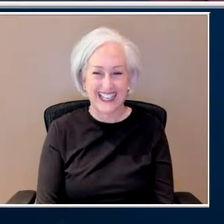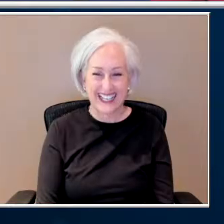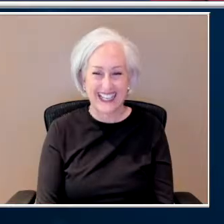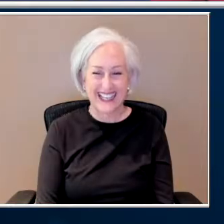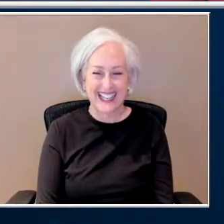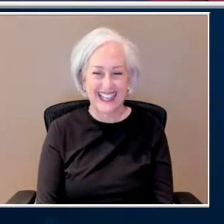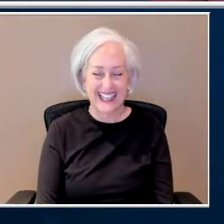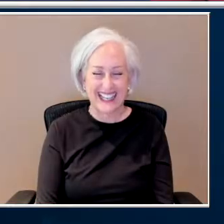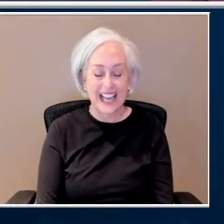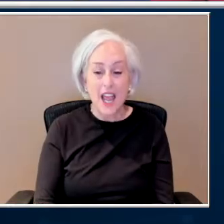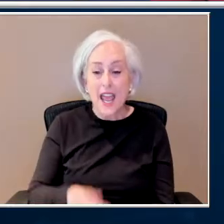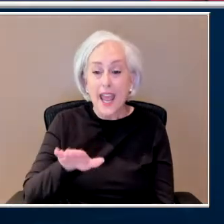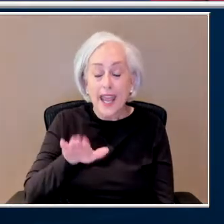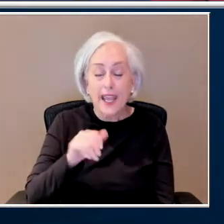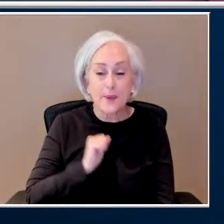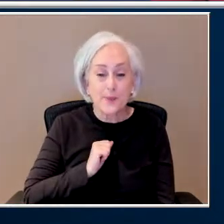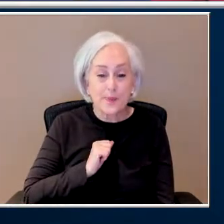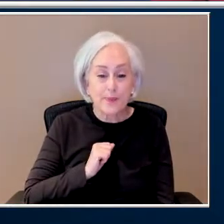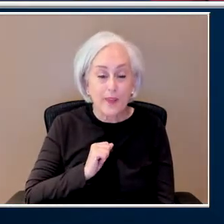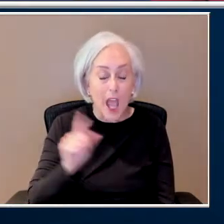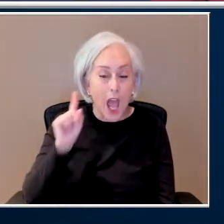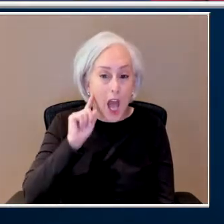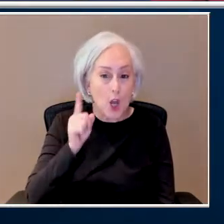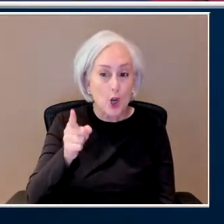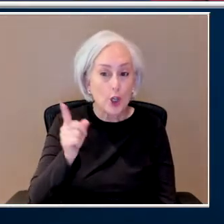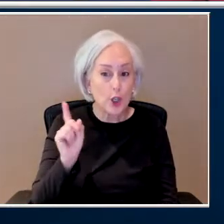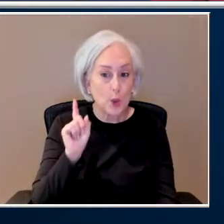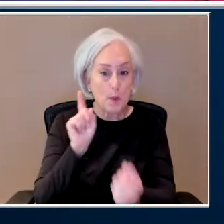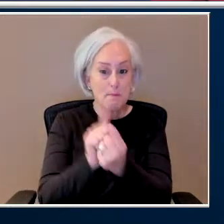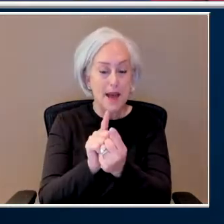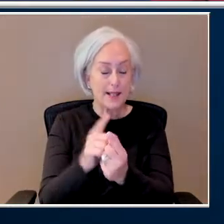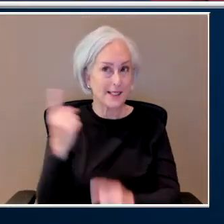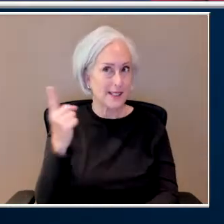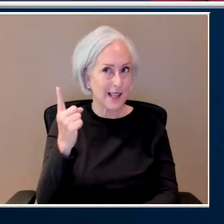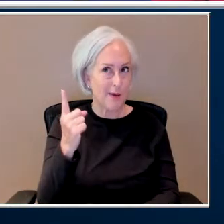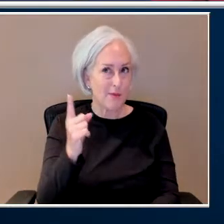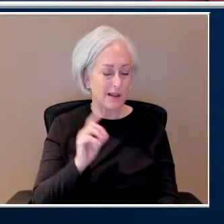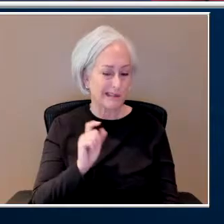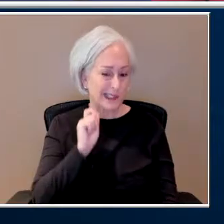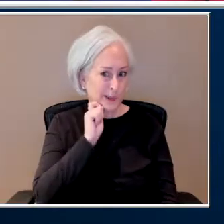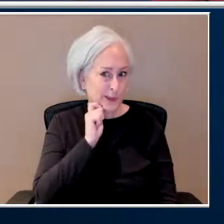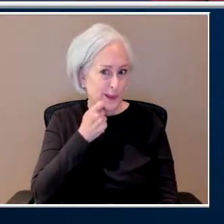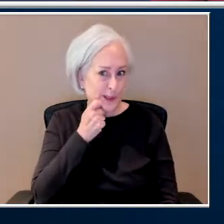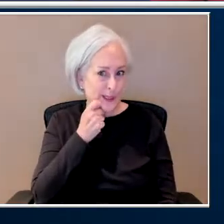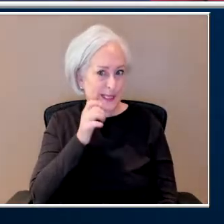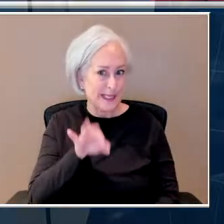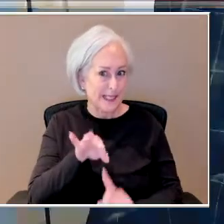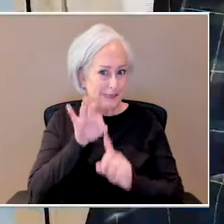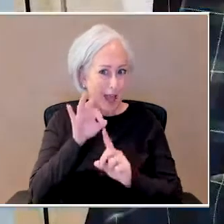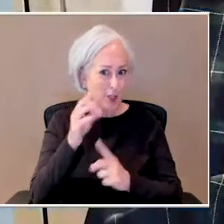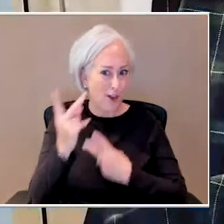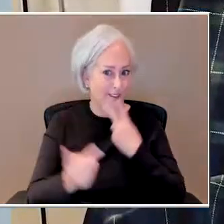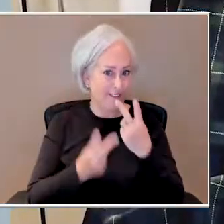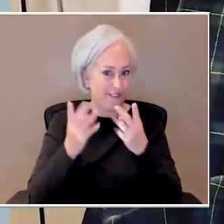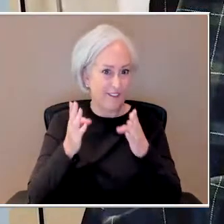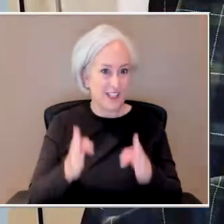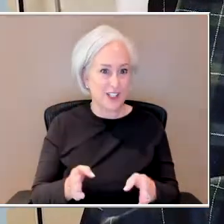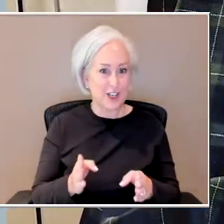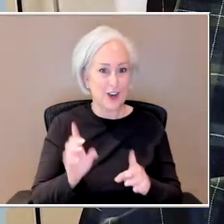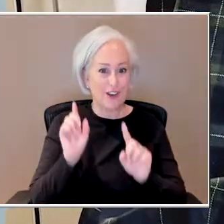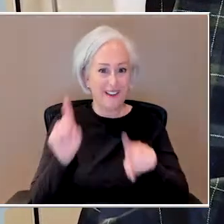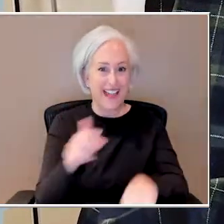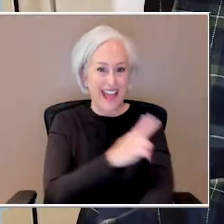Hey, Brennan, I heard you got to meet someone pretty special. You had a special visitor over at the hospital this